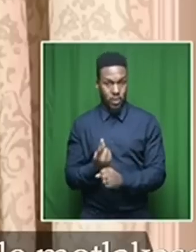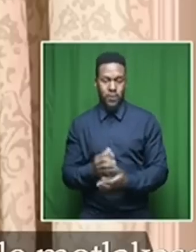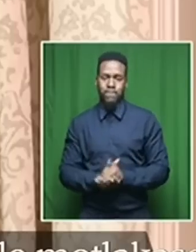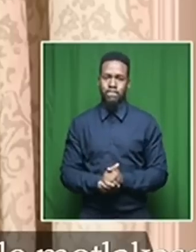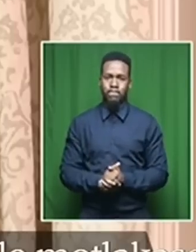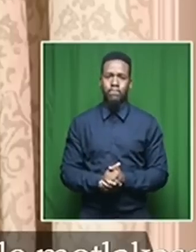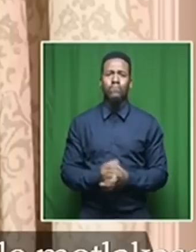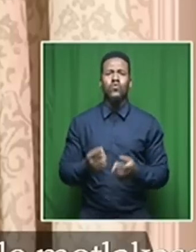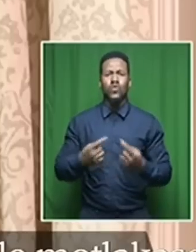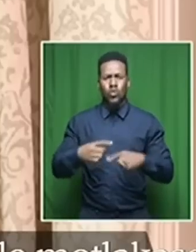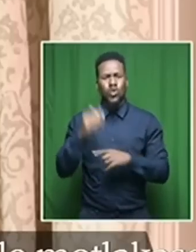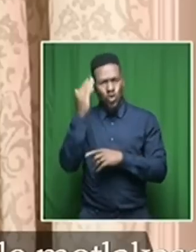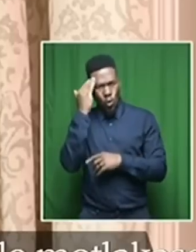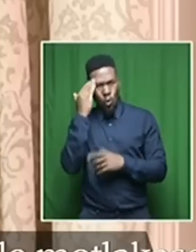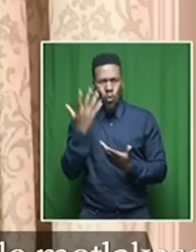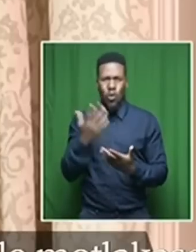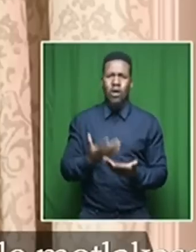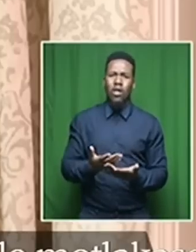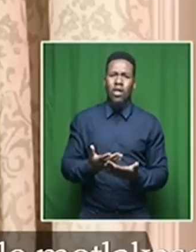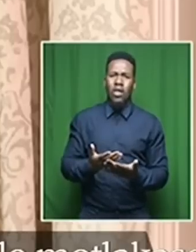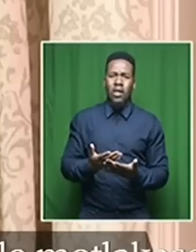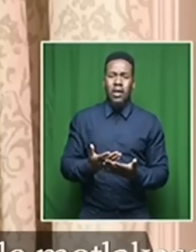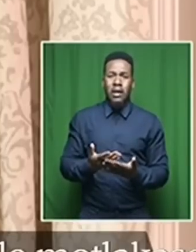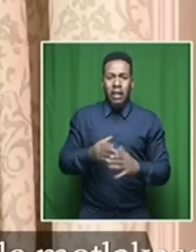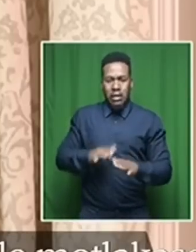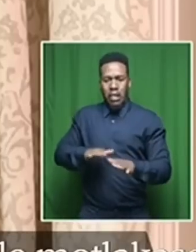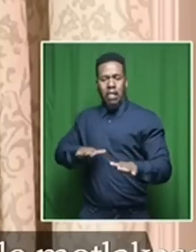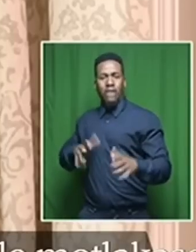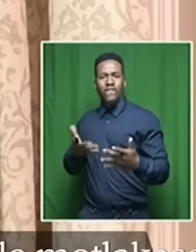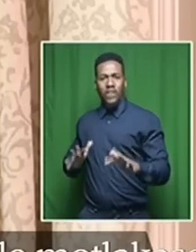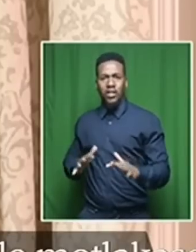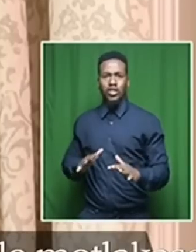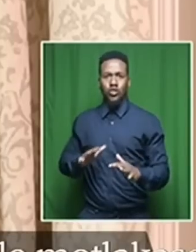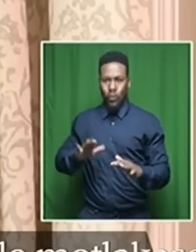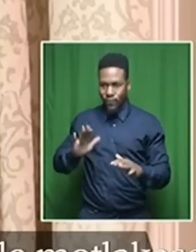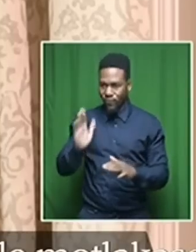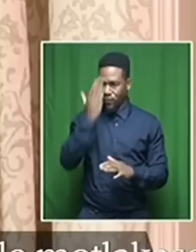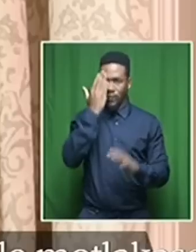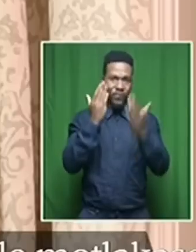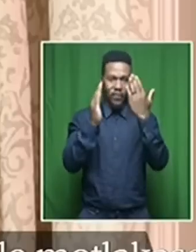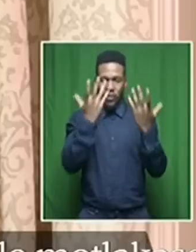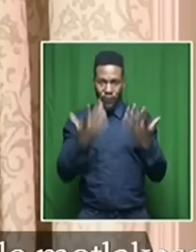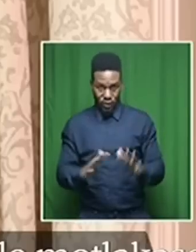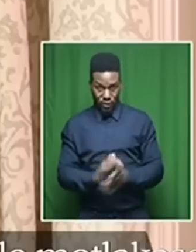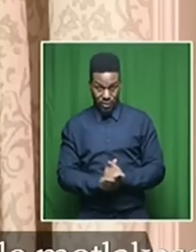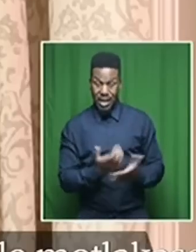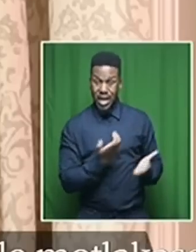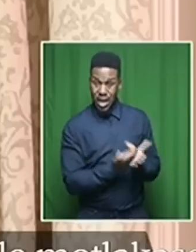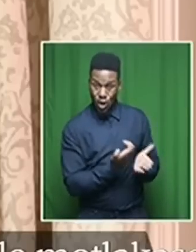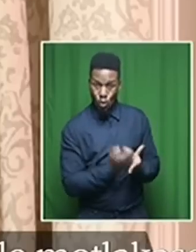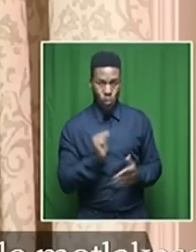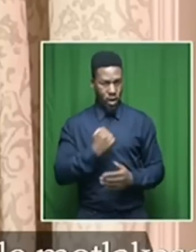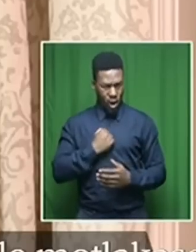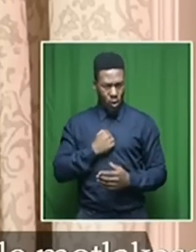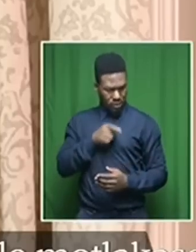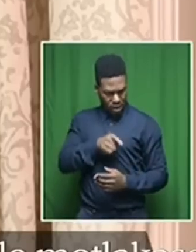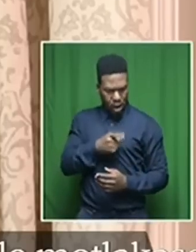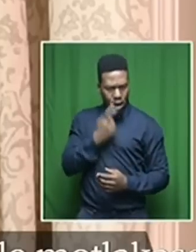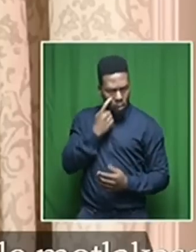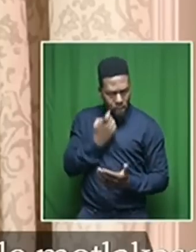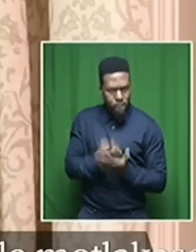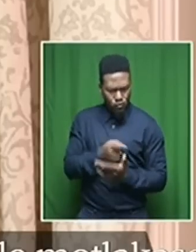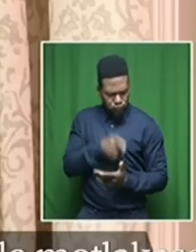Notwithstanding the many setbacks that we have had to confront, our economy has proven to be